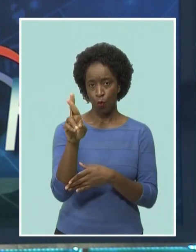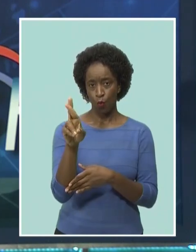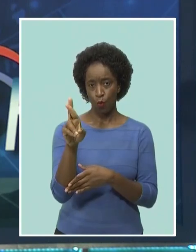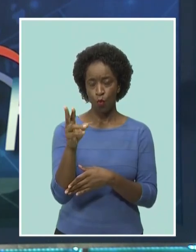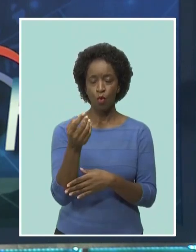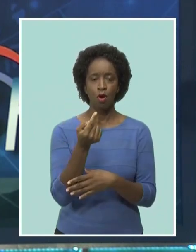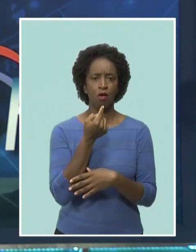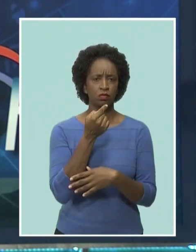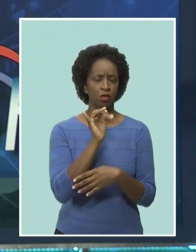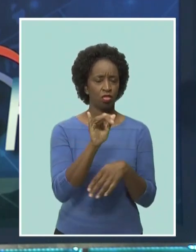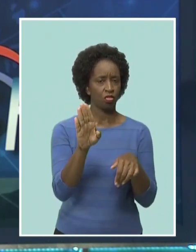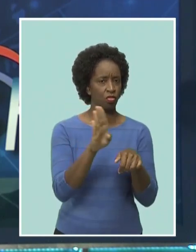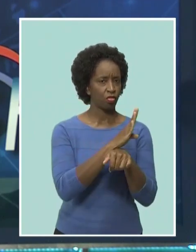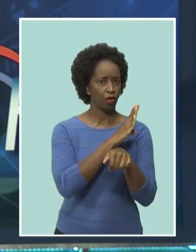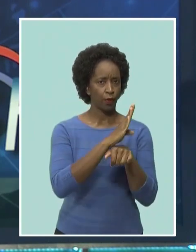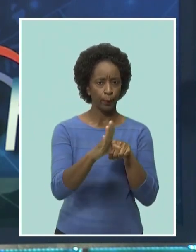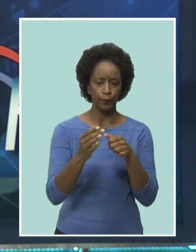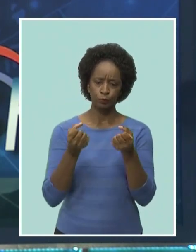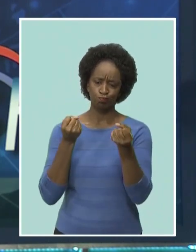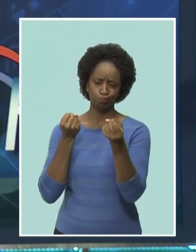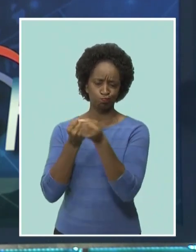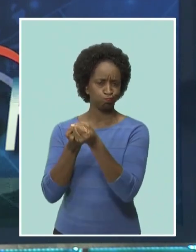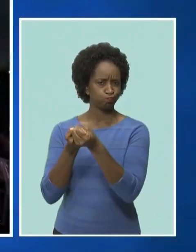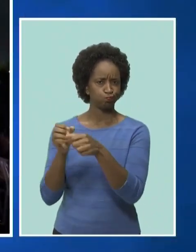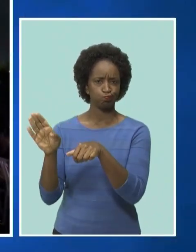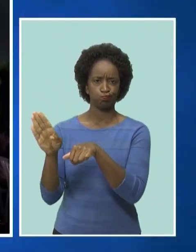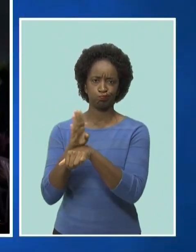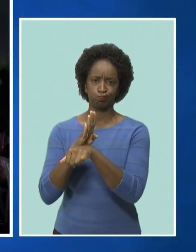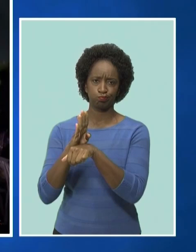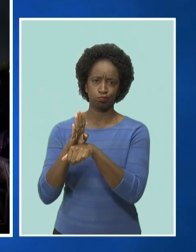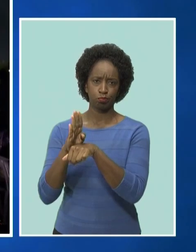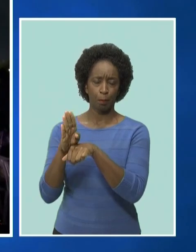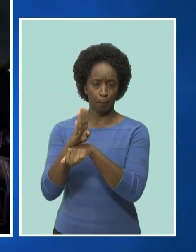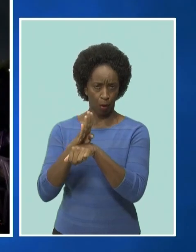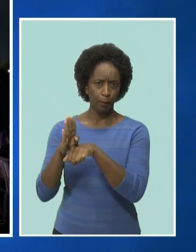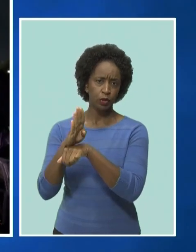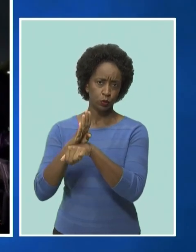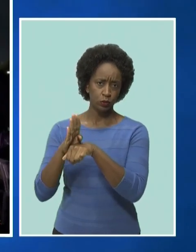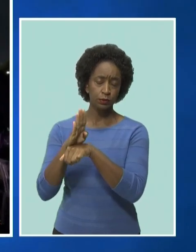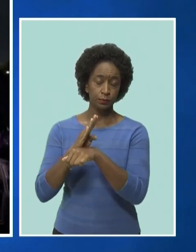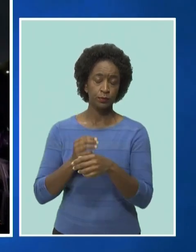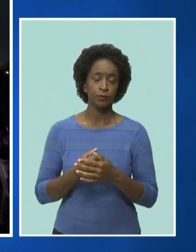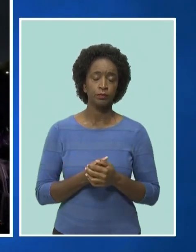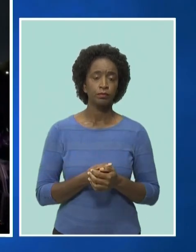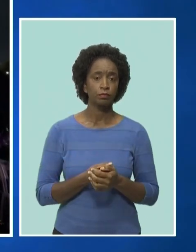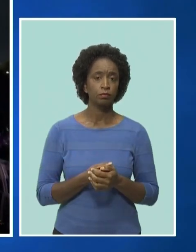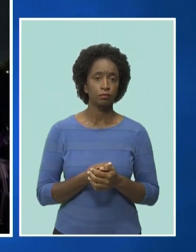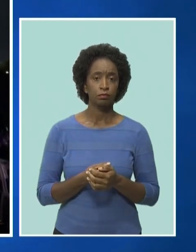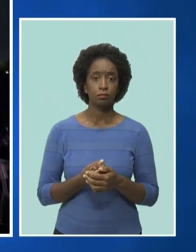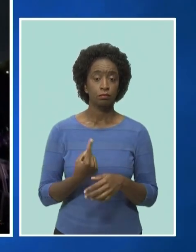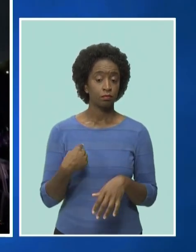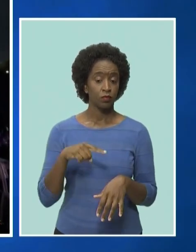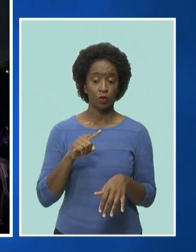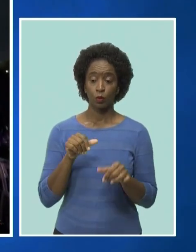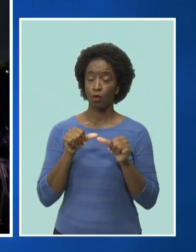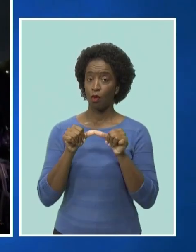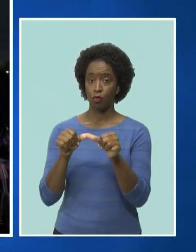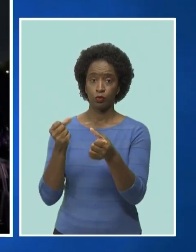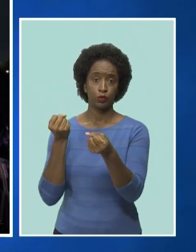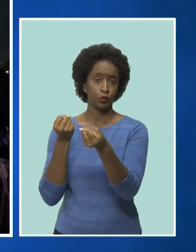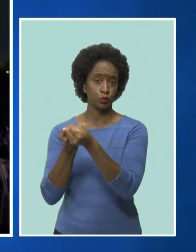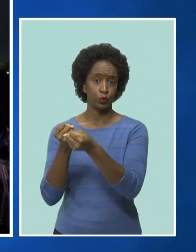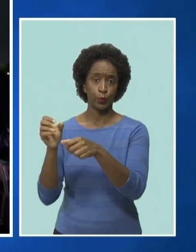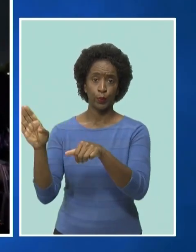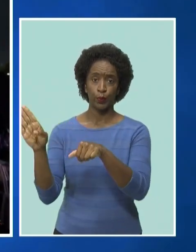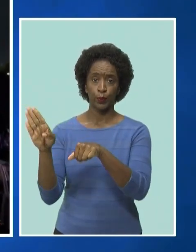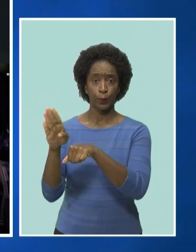to Barbados' development. Our commitment, therefore, to Barbados remains unchanged, which is the